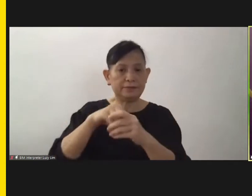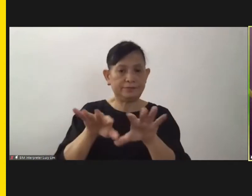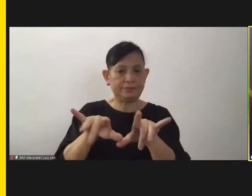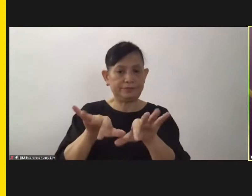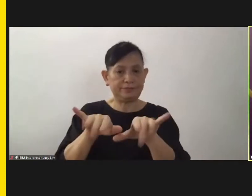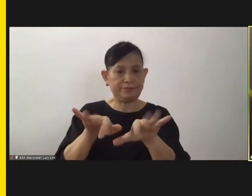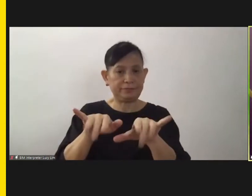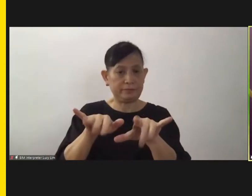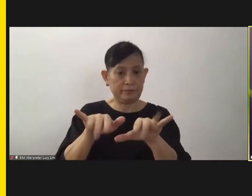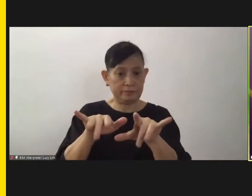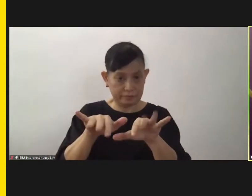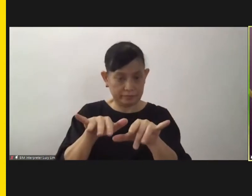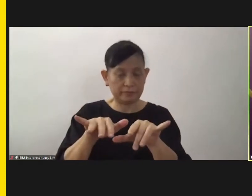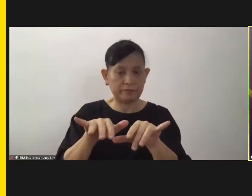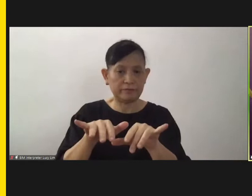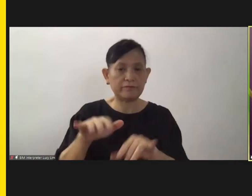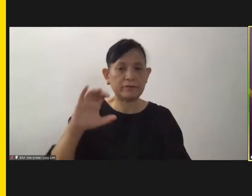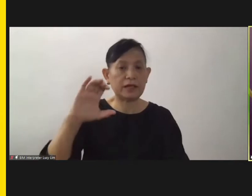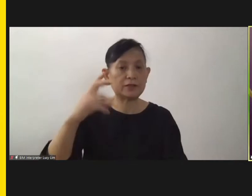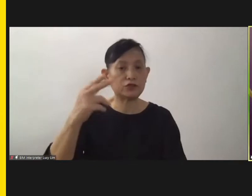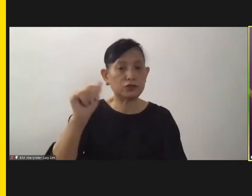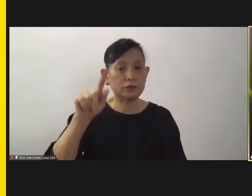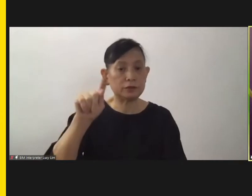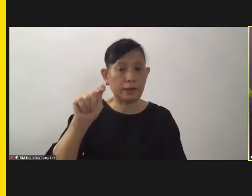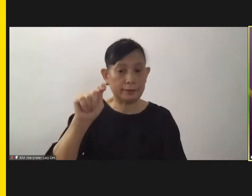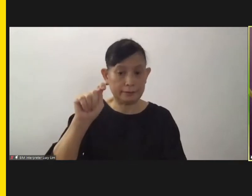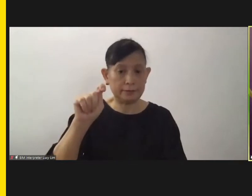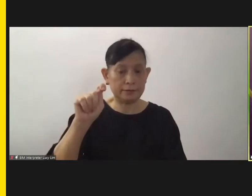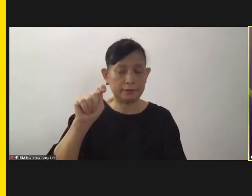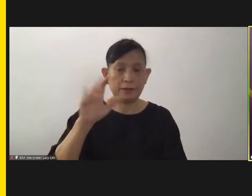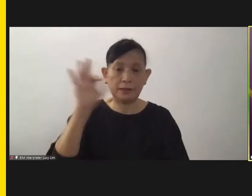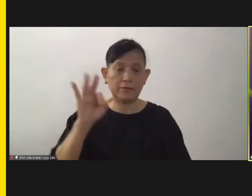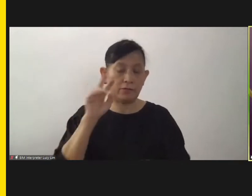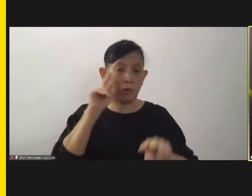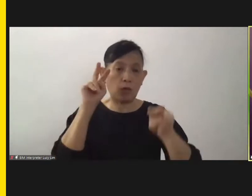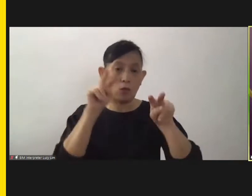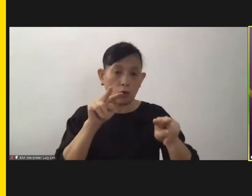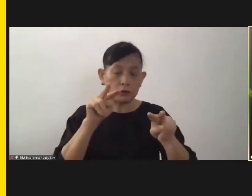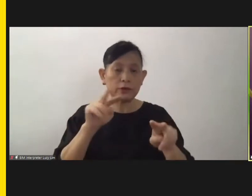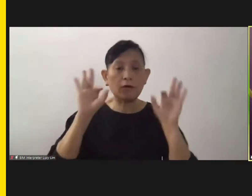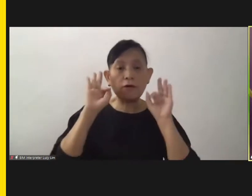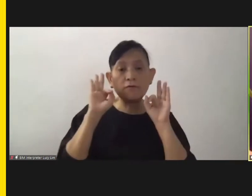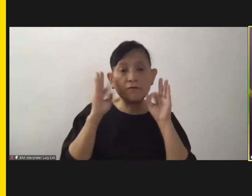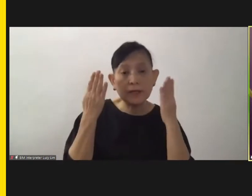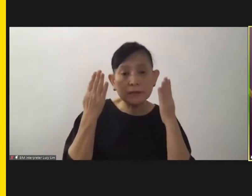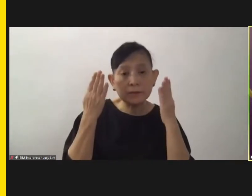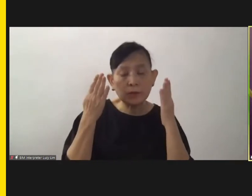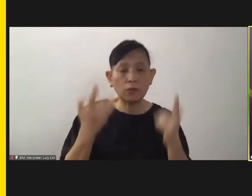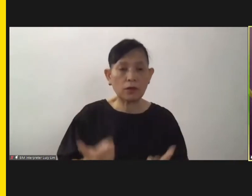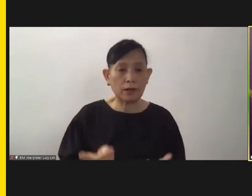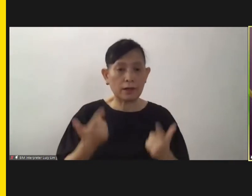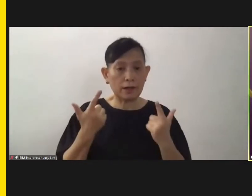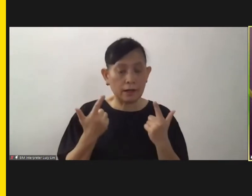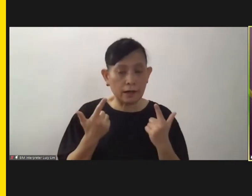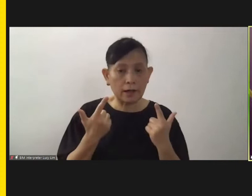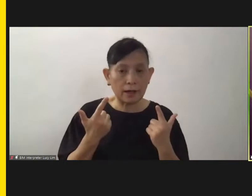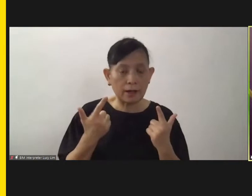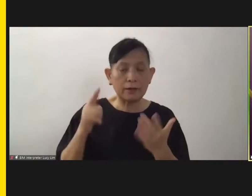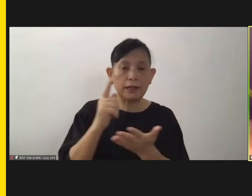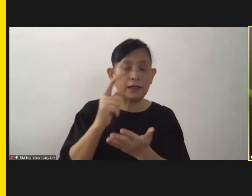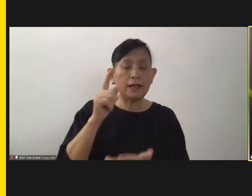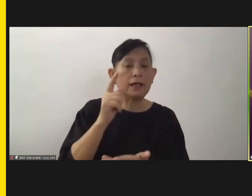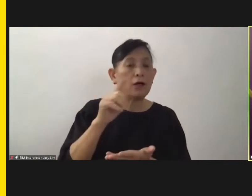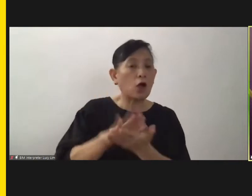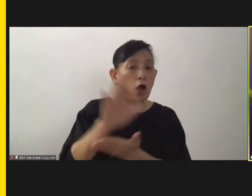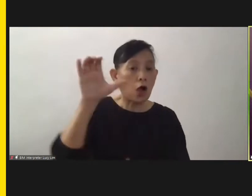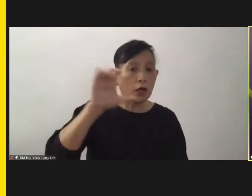have here. We are keeping an eye on. If you are watching on Facebook, on MIDP Facebook, or on Taylor's College Facebook, or on